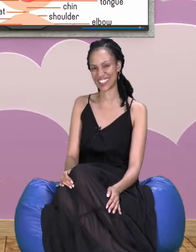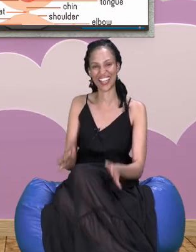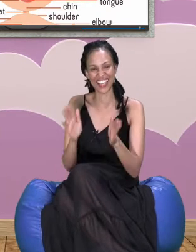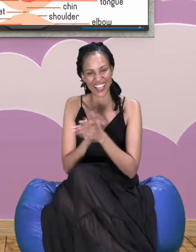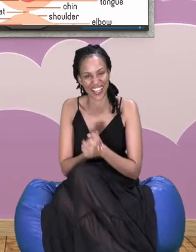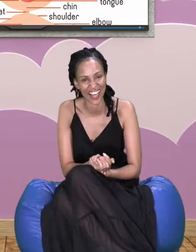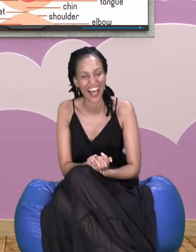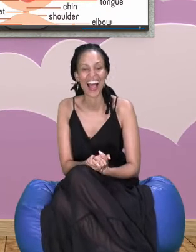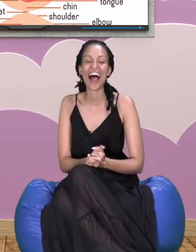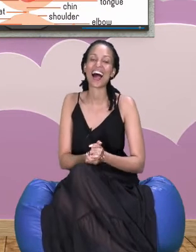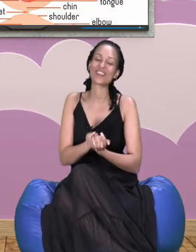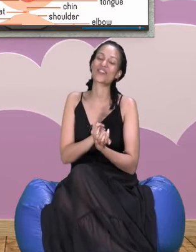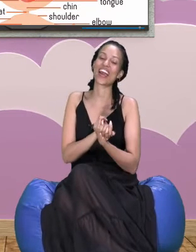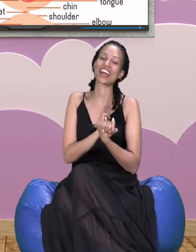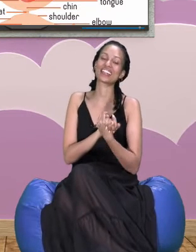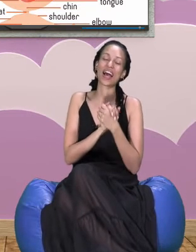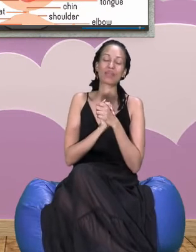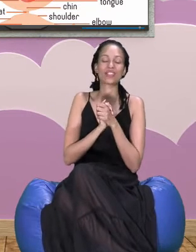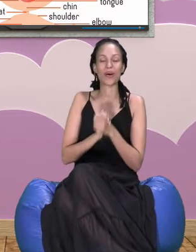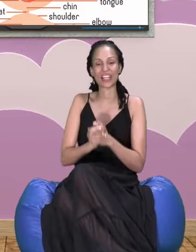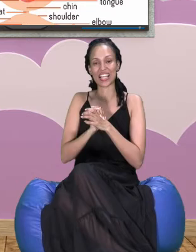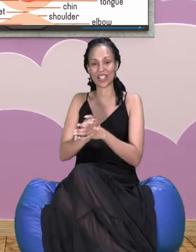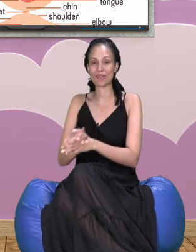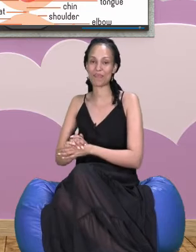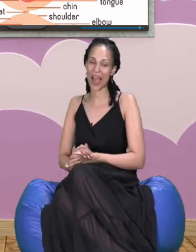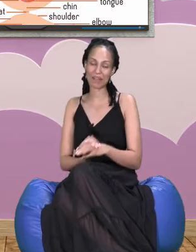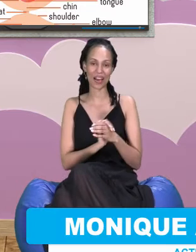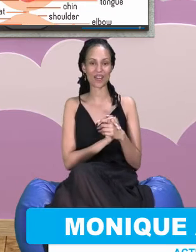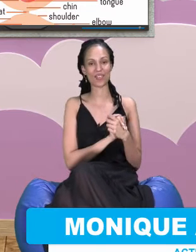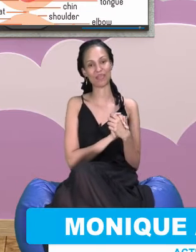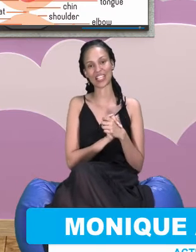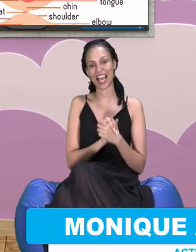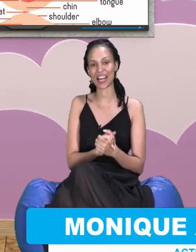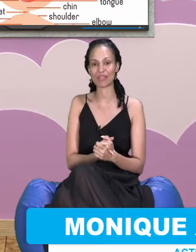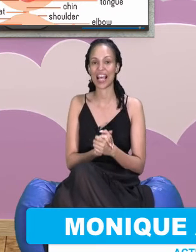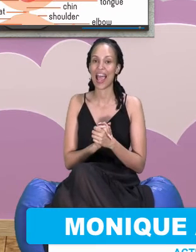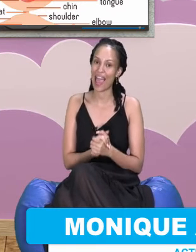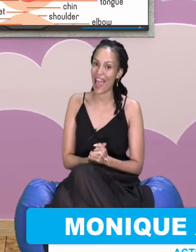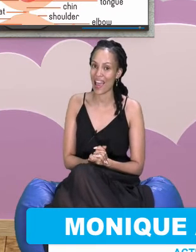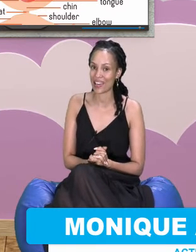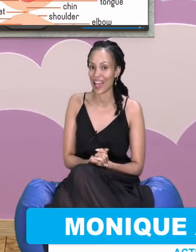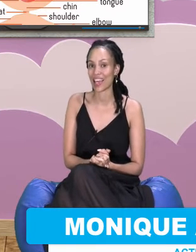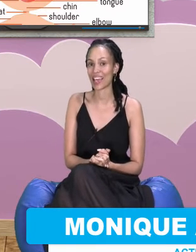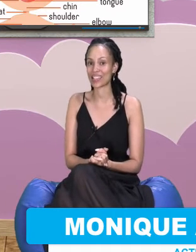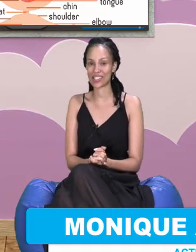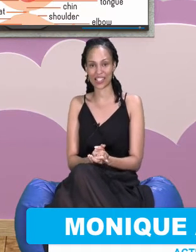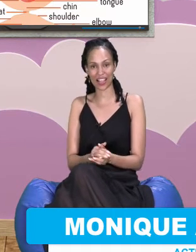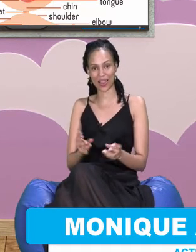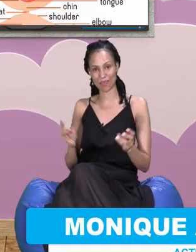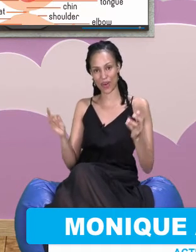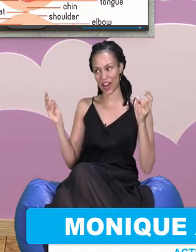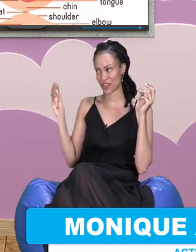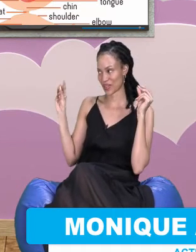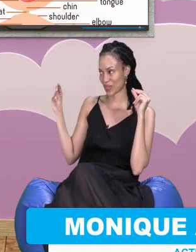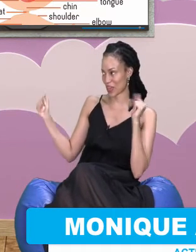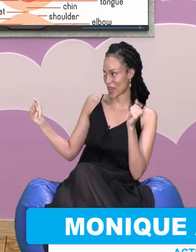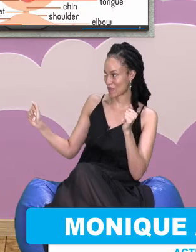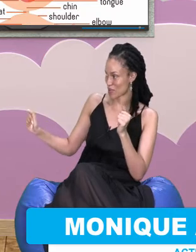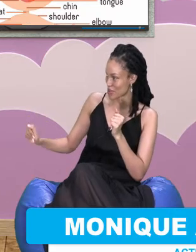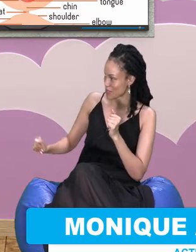yours. Hi friends, I am so excited to be back. My name is Monique Adams and it's a brand